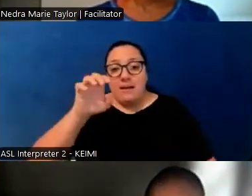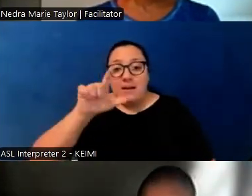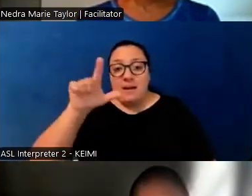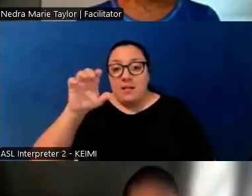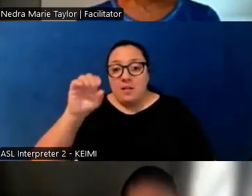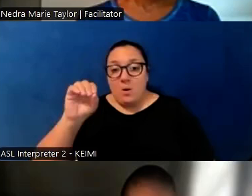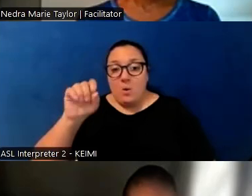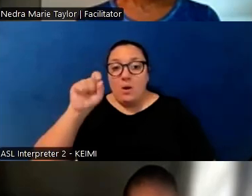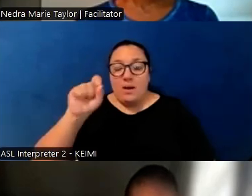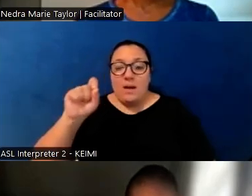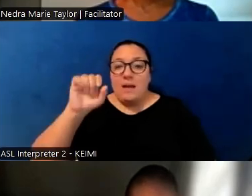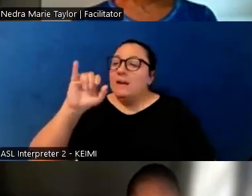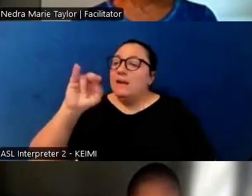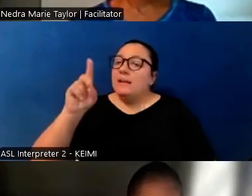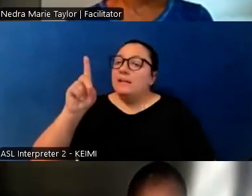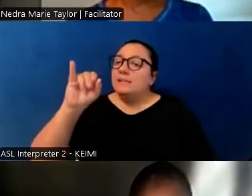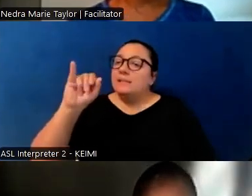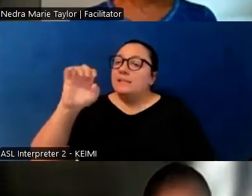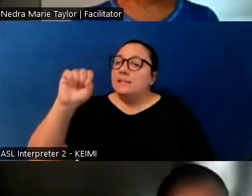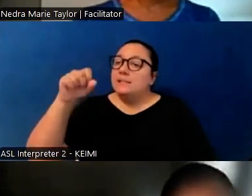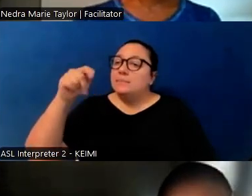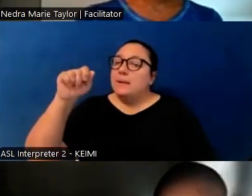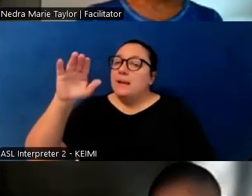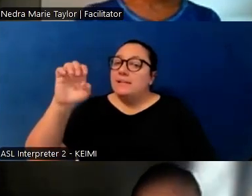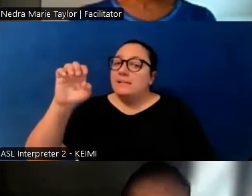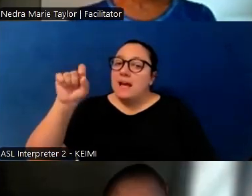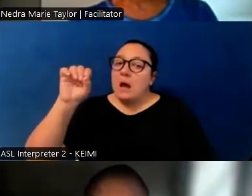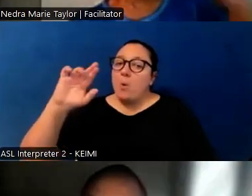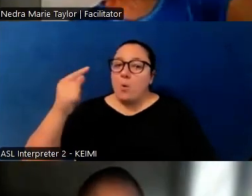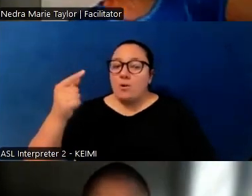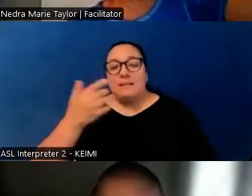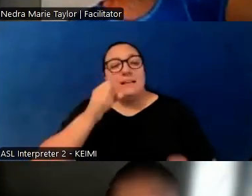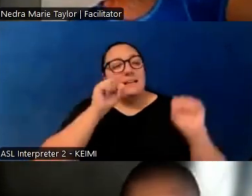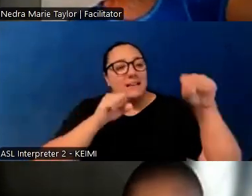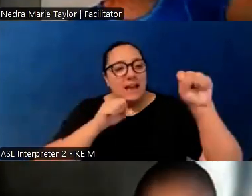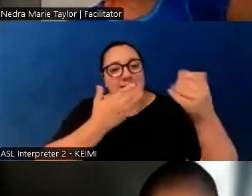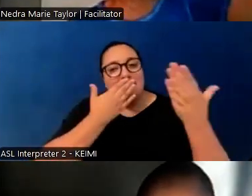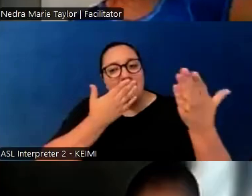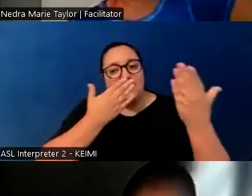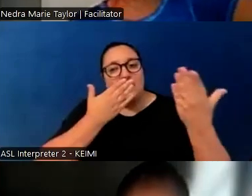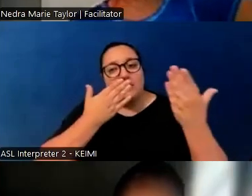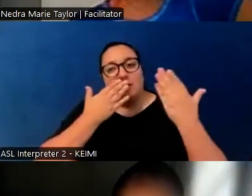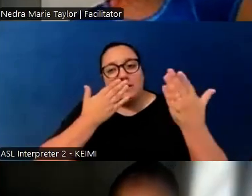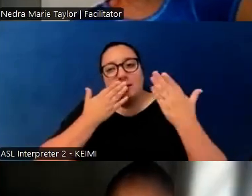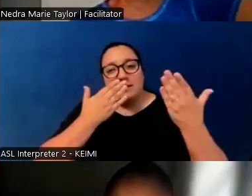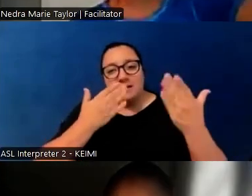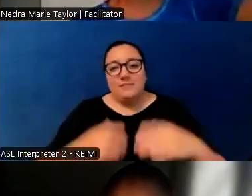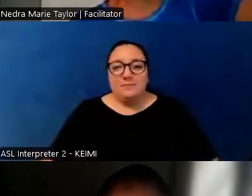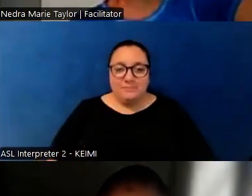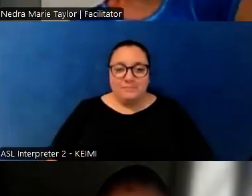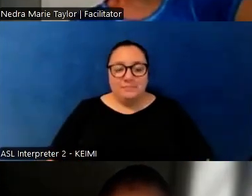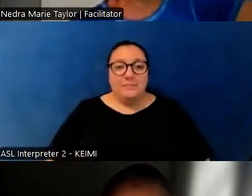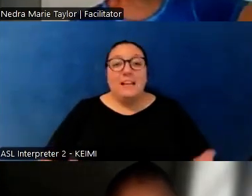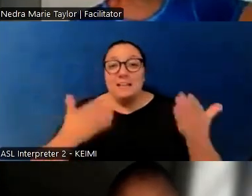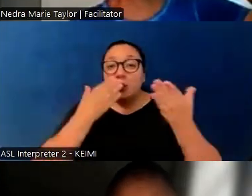hello@indiespace.org. Yes, exactly, Joel. Thank you. Thank you, to our facilitators. Thank you all. Oh, yes, that's